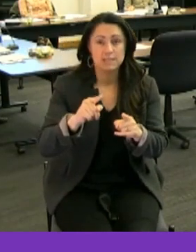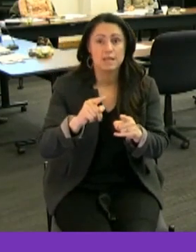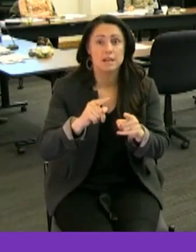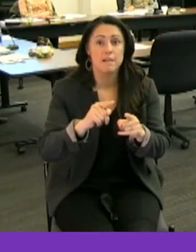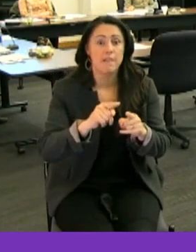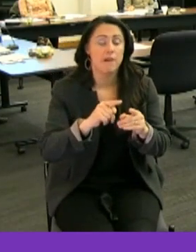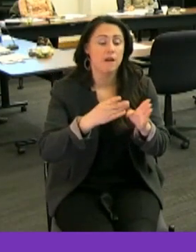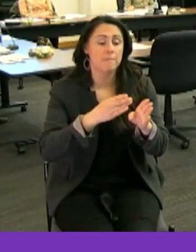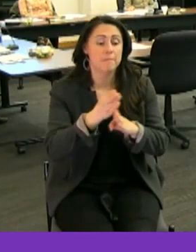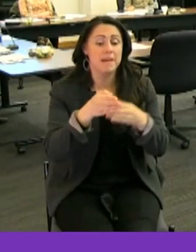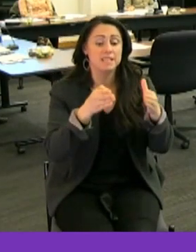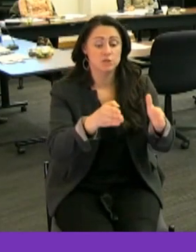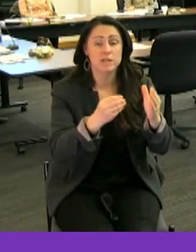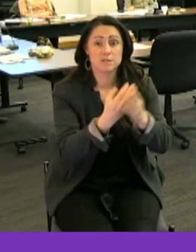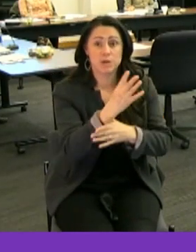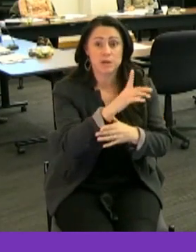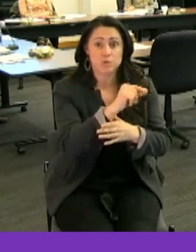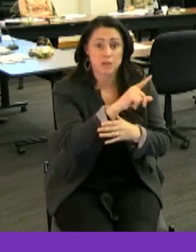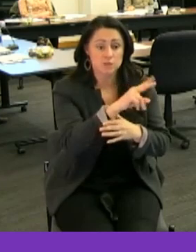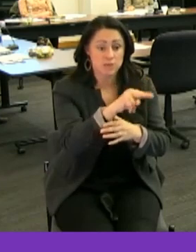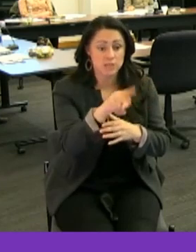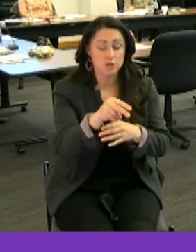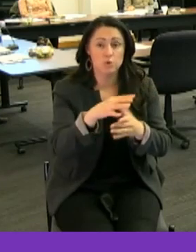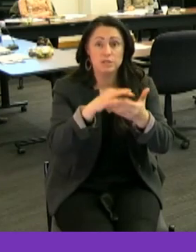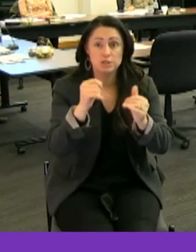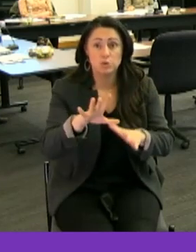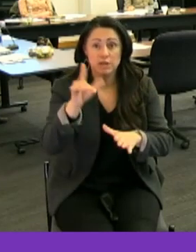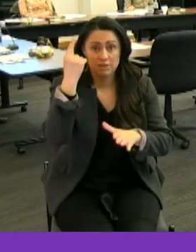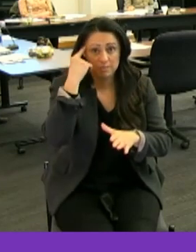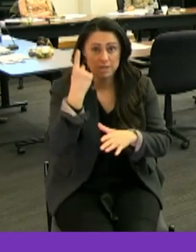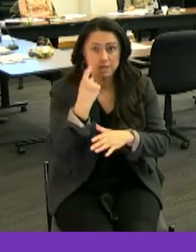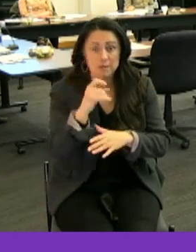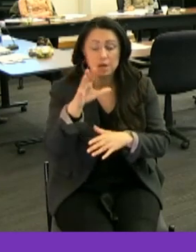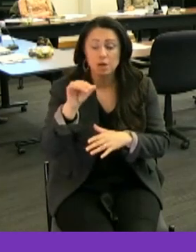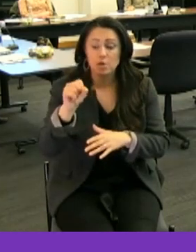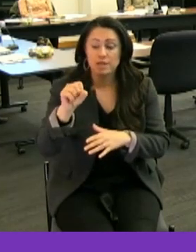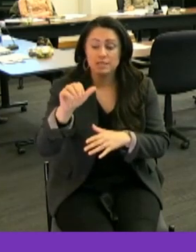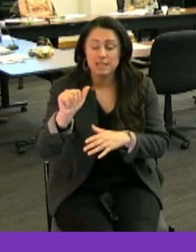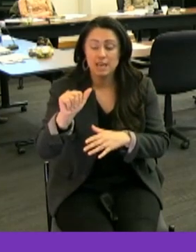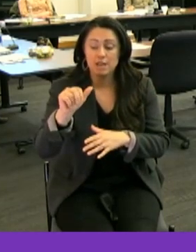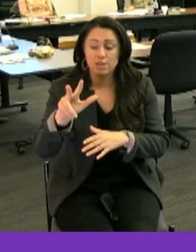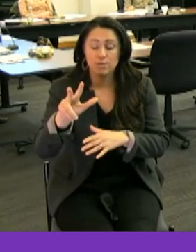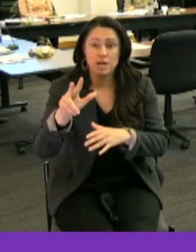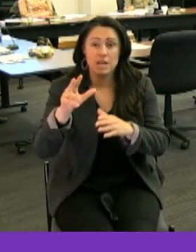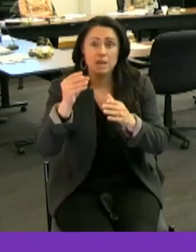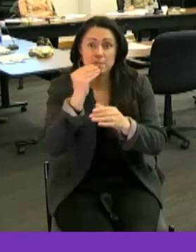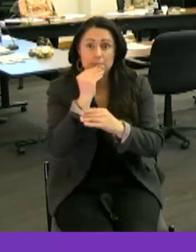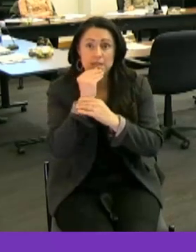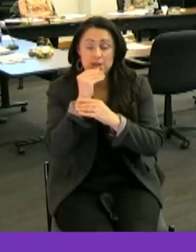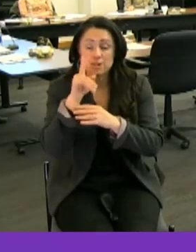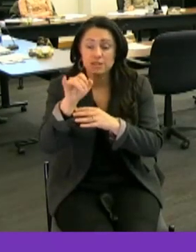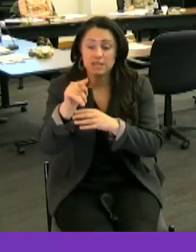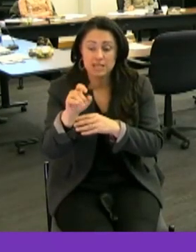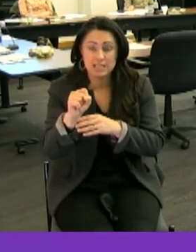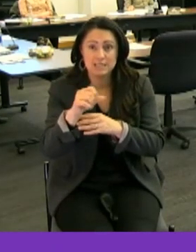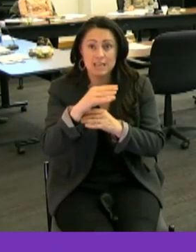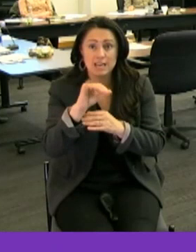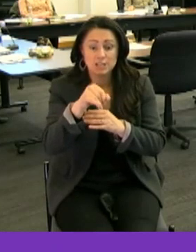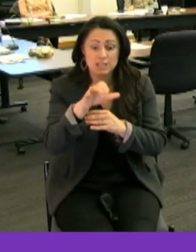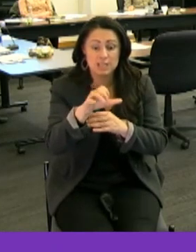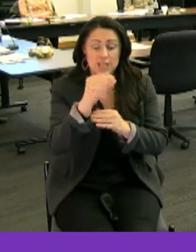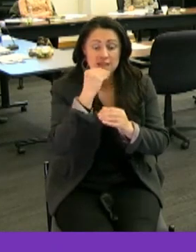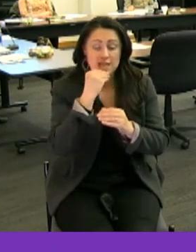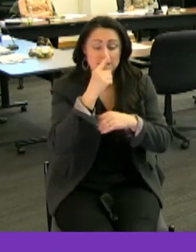Spring 2022, Student Government Update, OSA Free Meal Kits and JJC Eats, Blood Drive, and survey